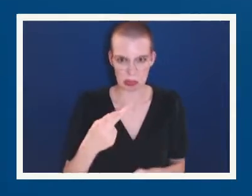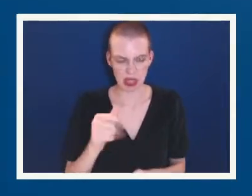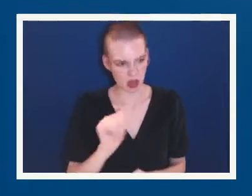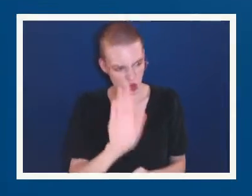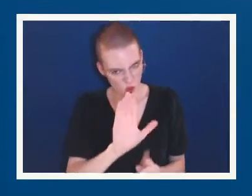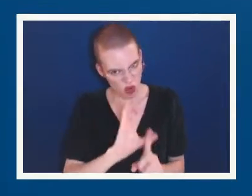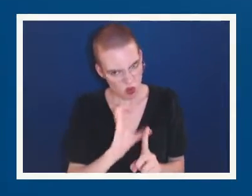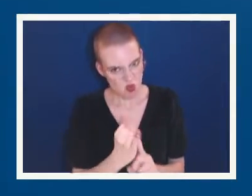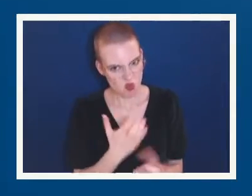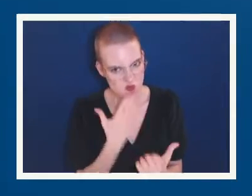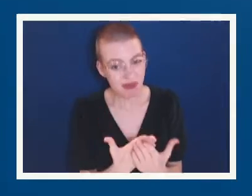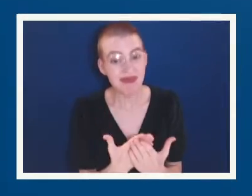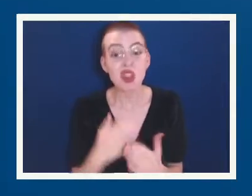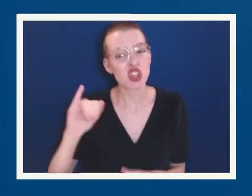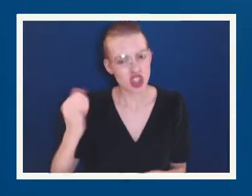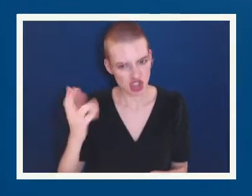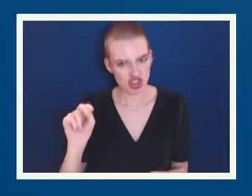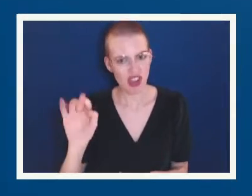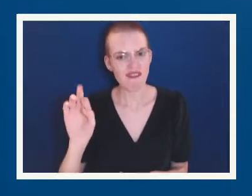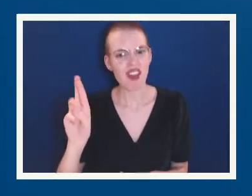is Pennsylvania.